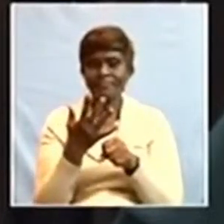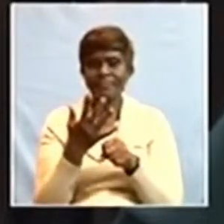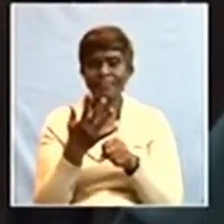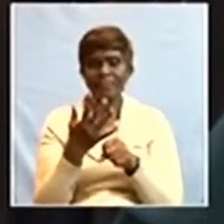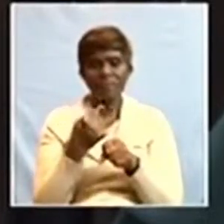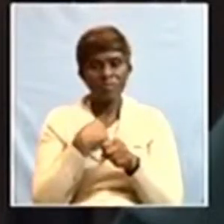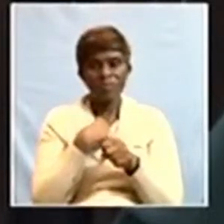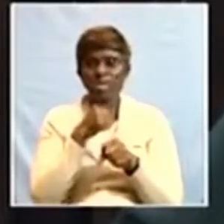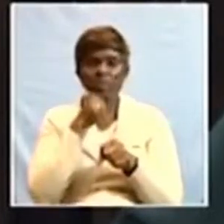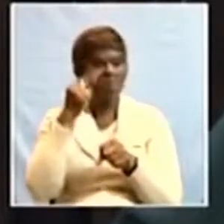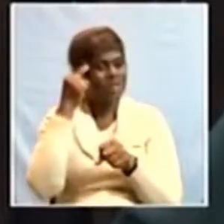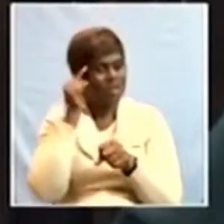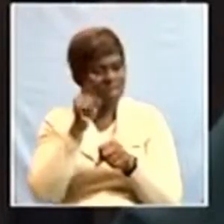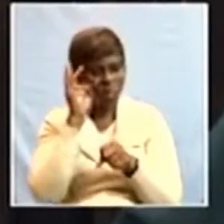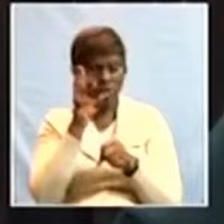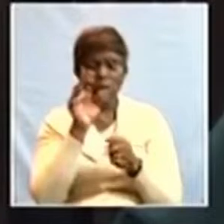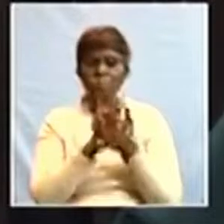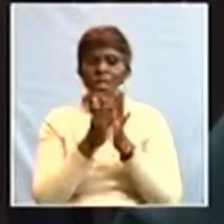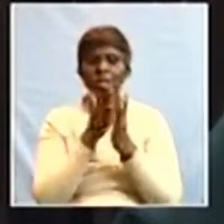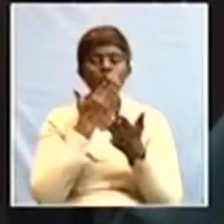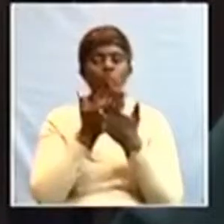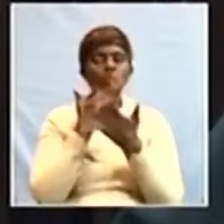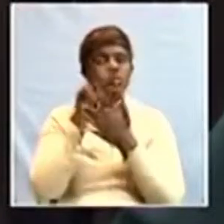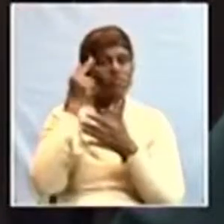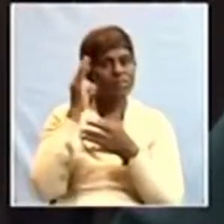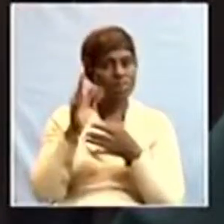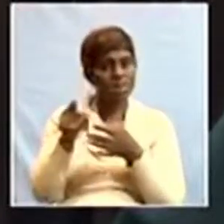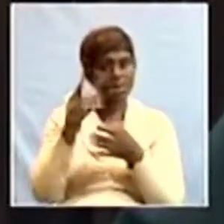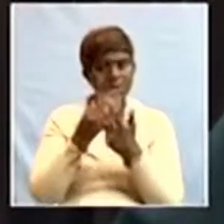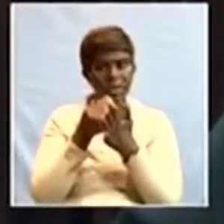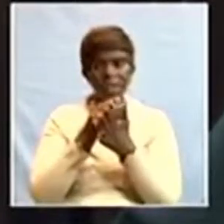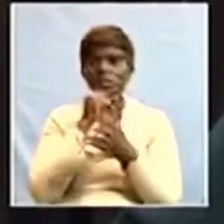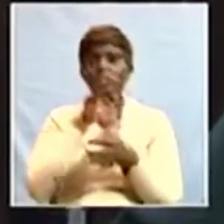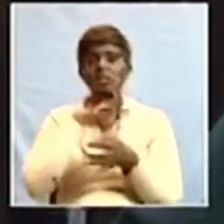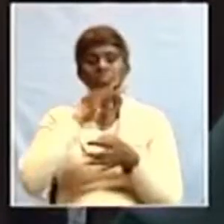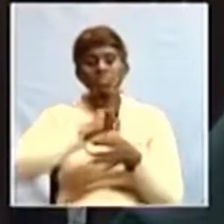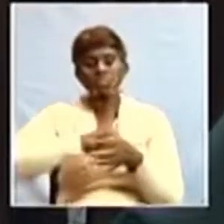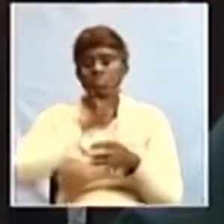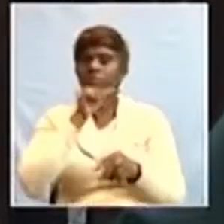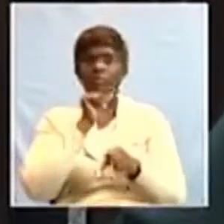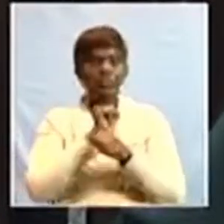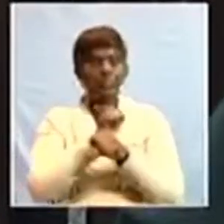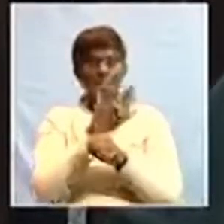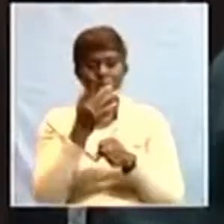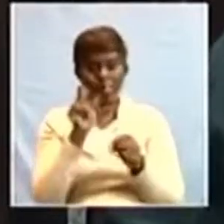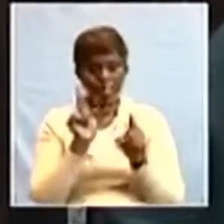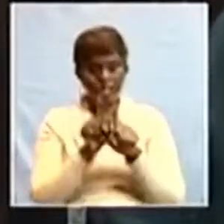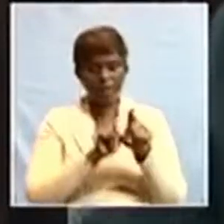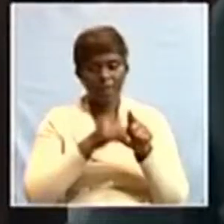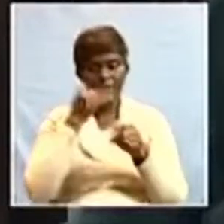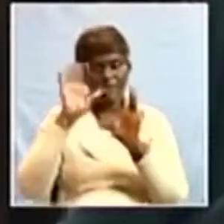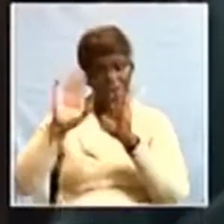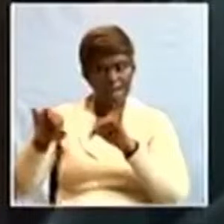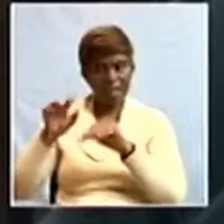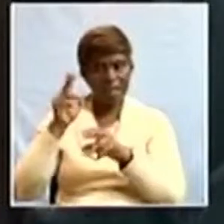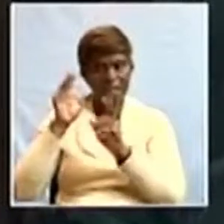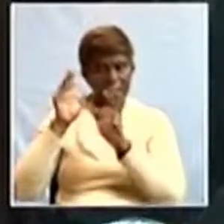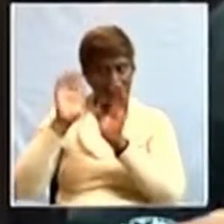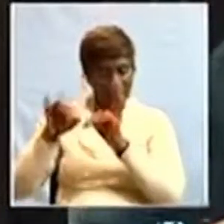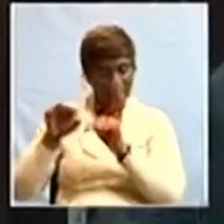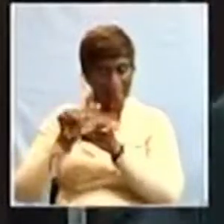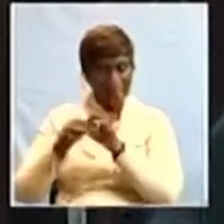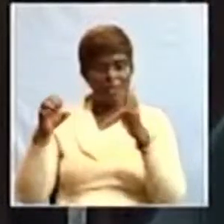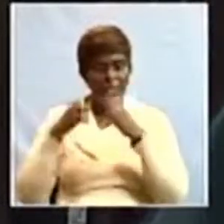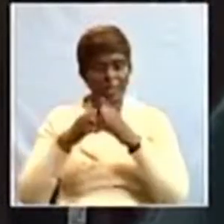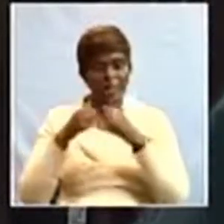because I don't think that it would be very good reason to say the money was not enough so we could not do anything. We simply let it sit in the bank account.